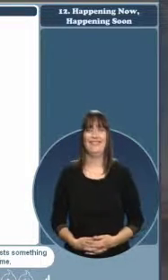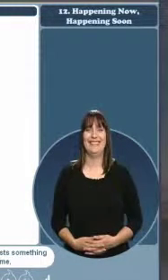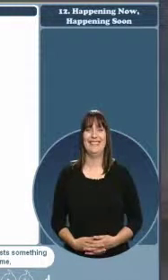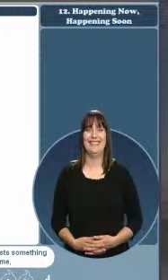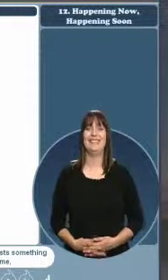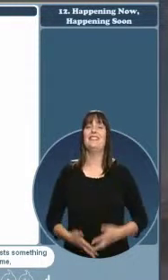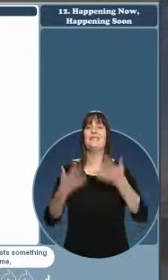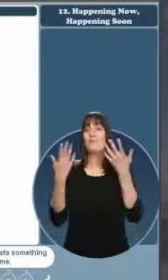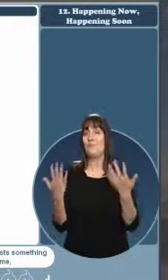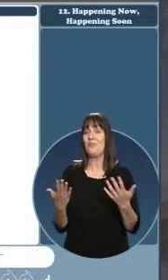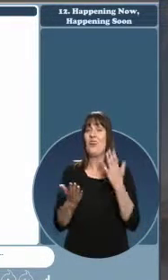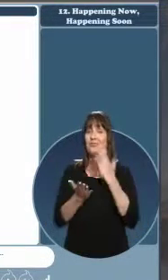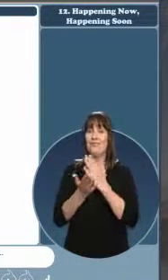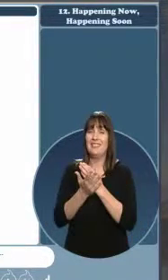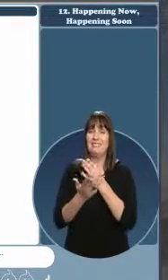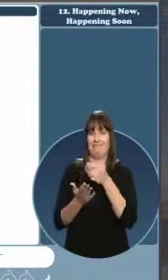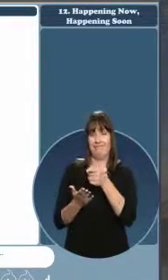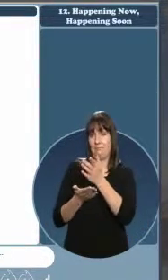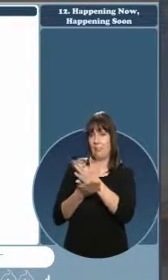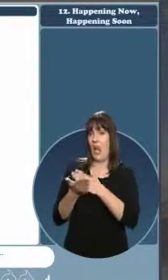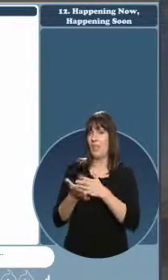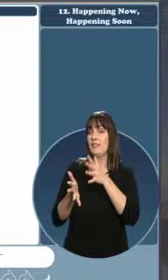it?